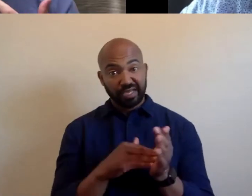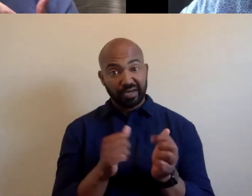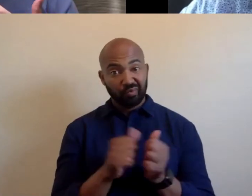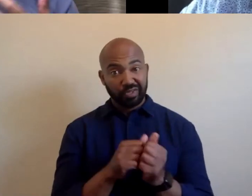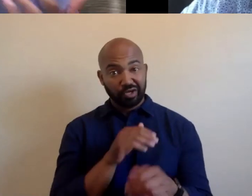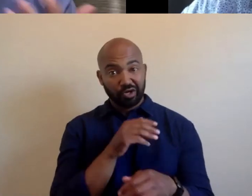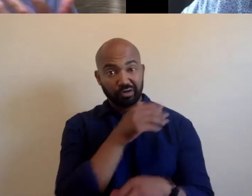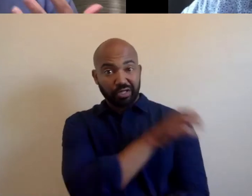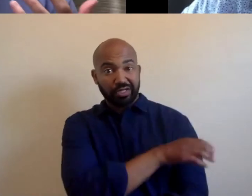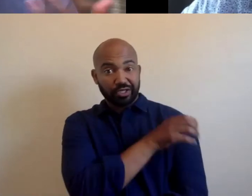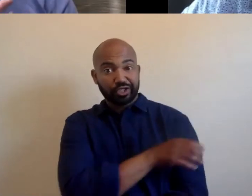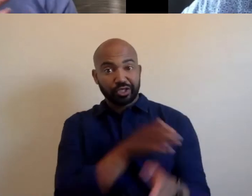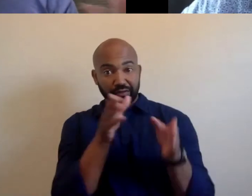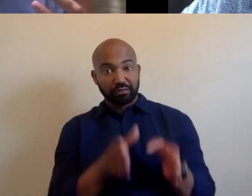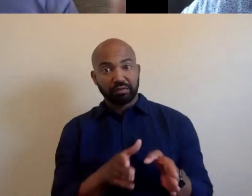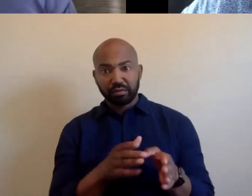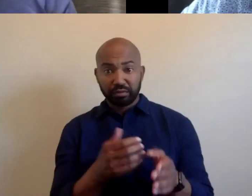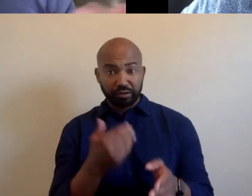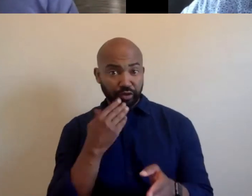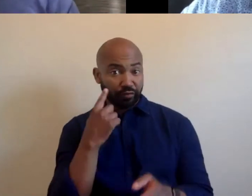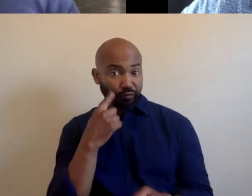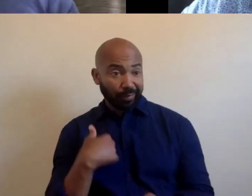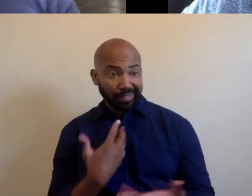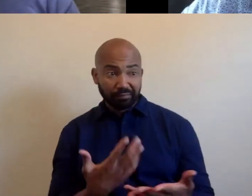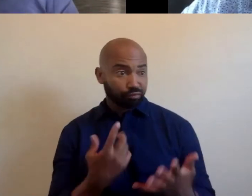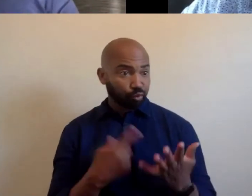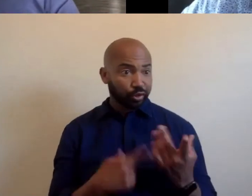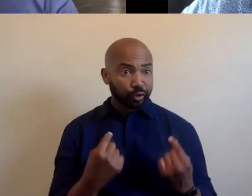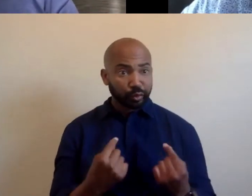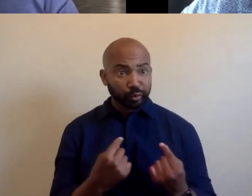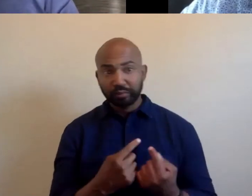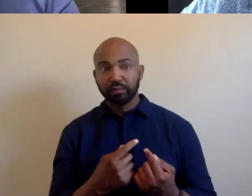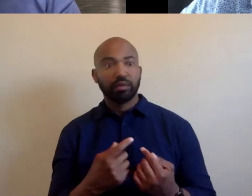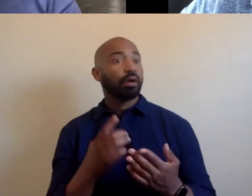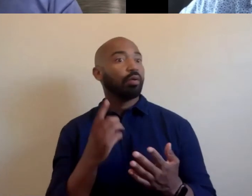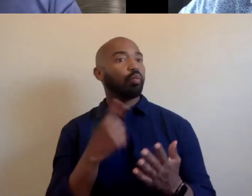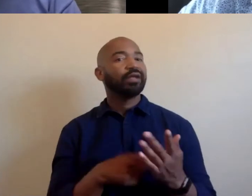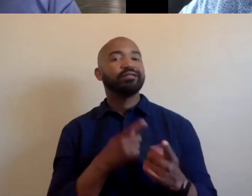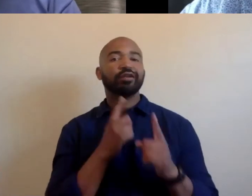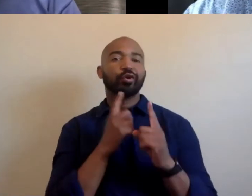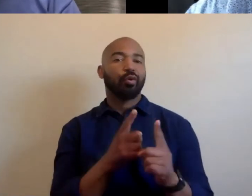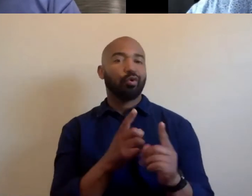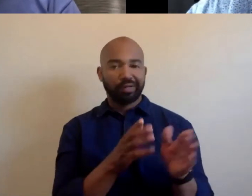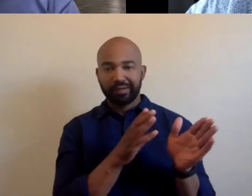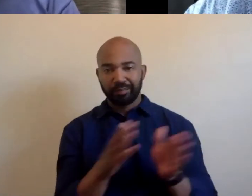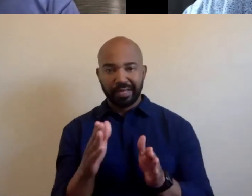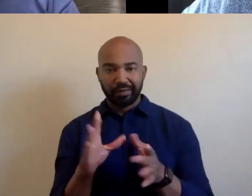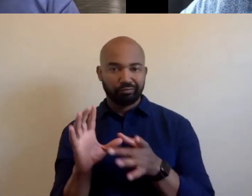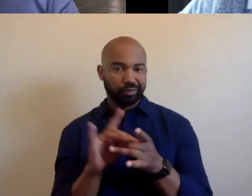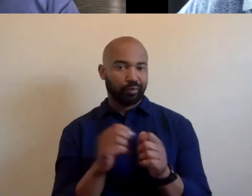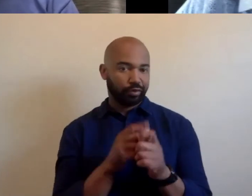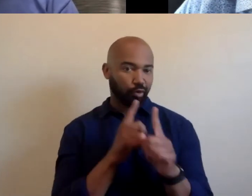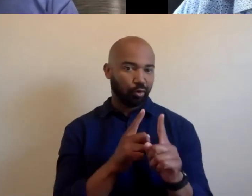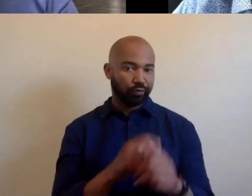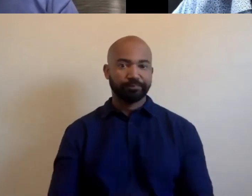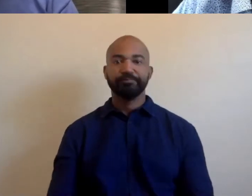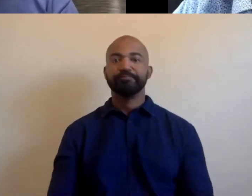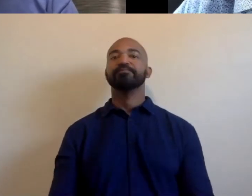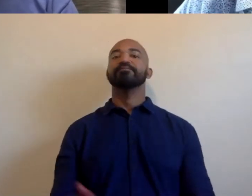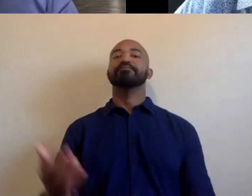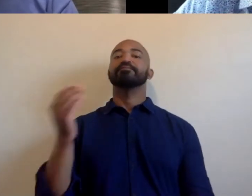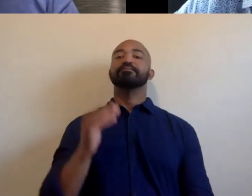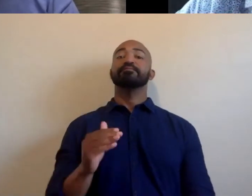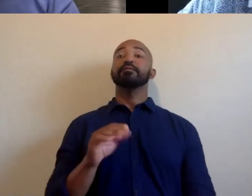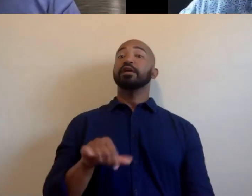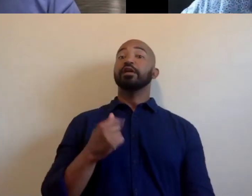this good for me? What should I do? What is the ultimate game plan as well? So Here. So another question in the box is, can you